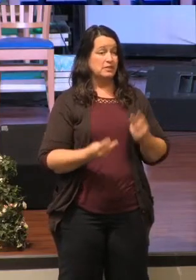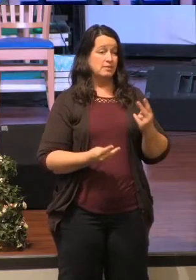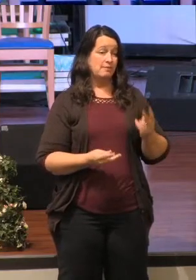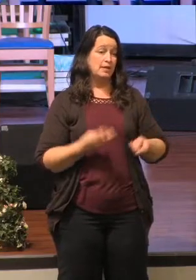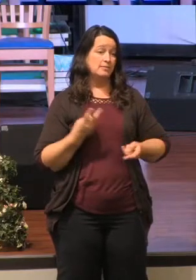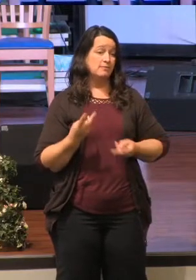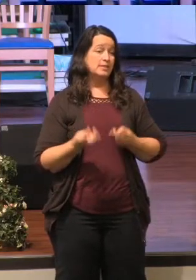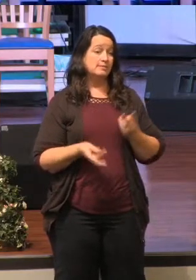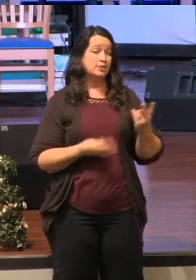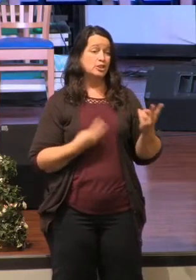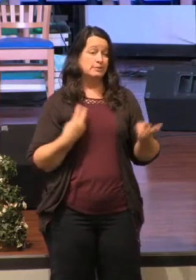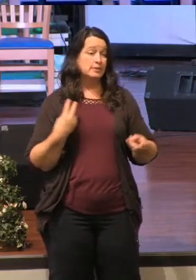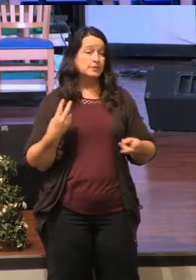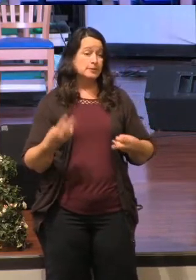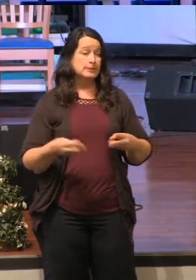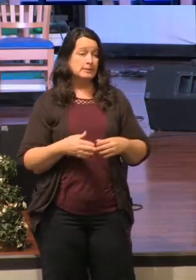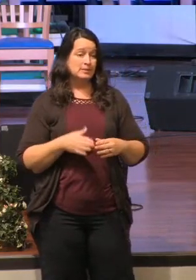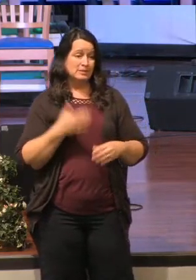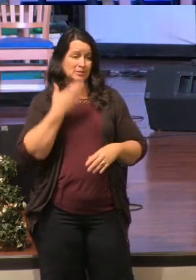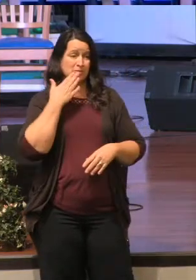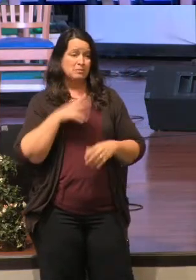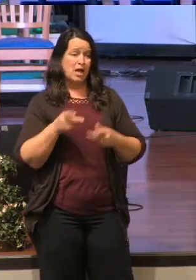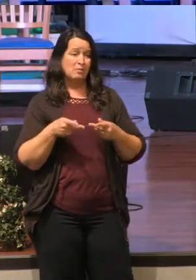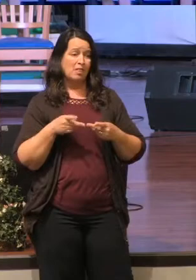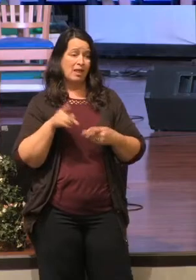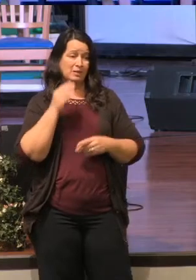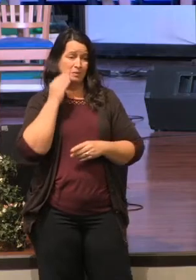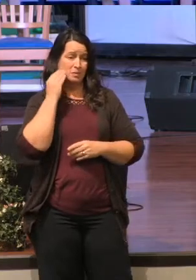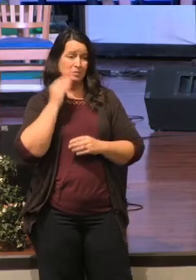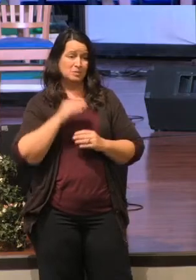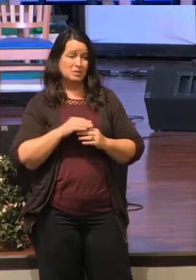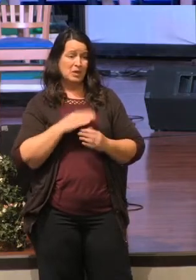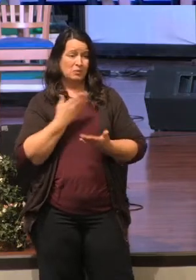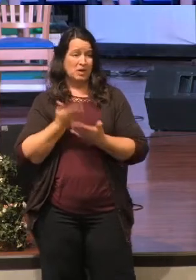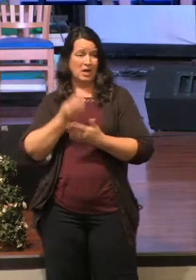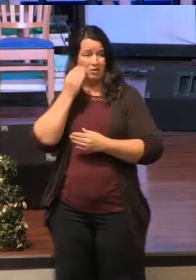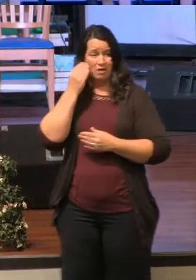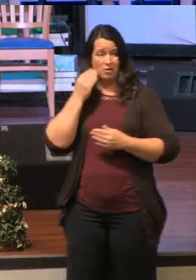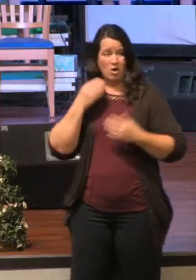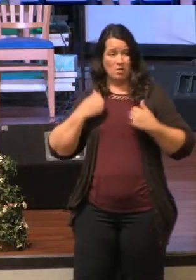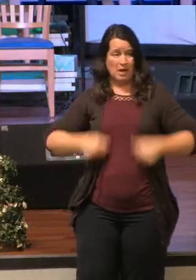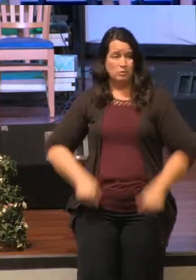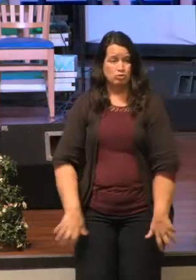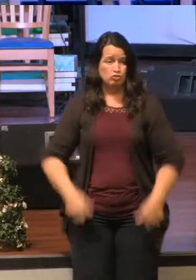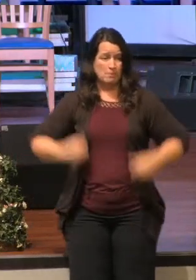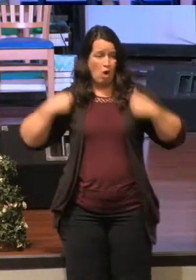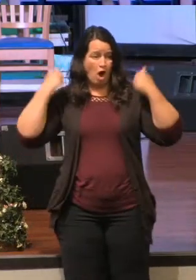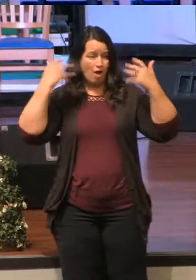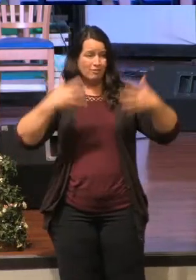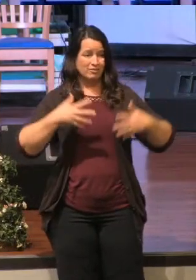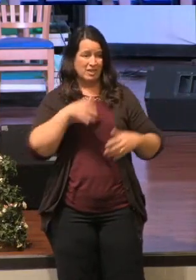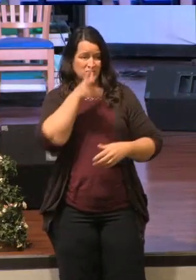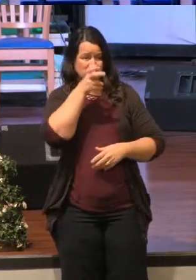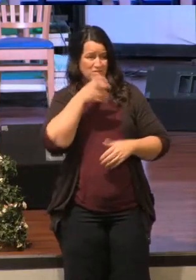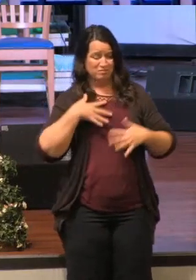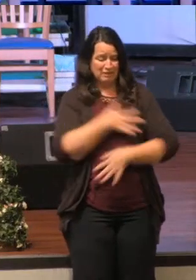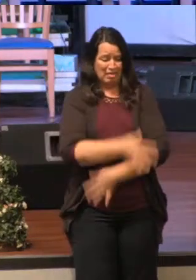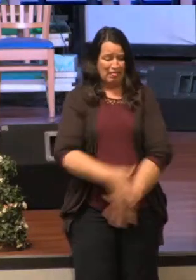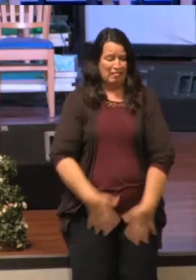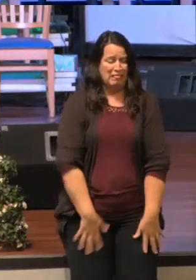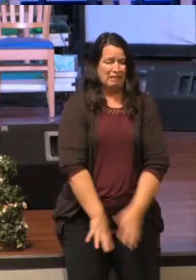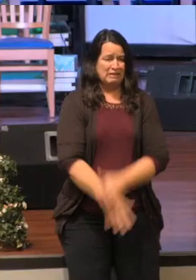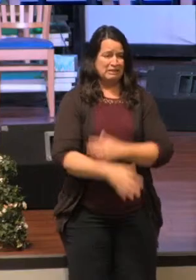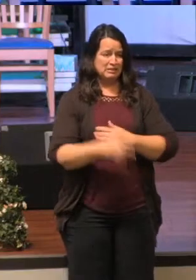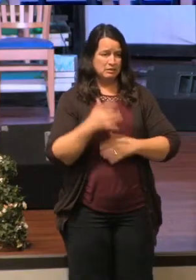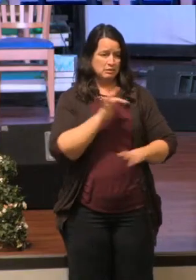And he lived in a really, really bad place. I mean, Diane would tell you, when I got home, I would strip my clothes off because I had roaches and bugs in me. And, you know, and I